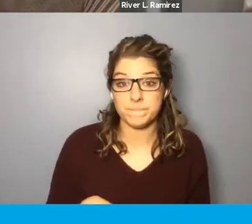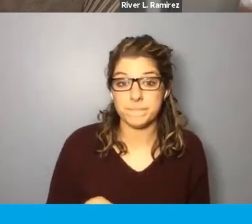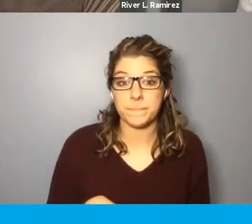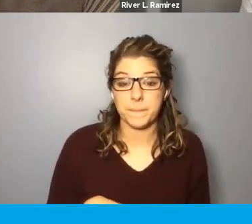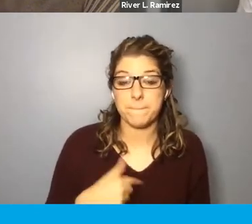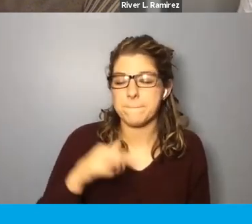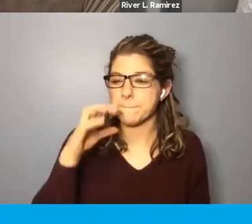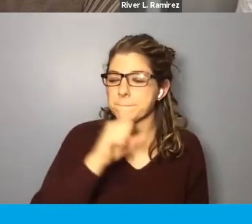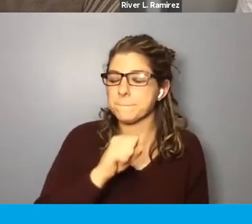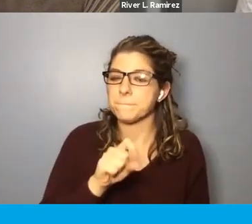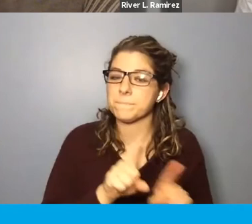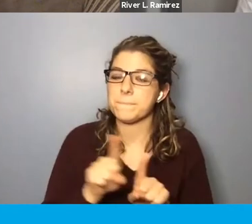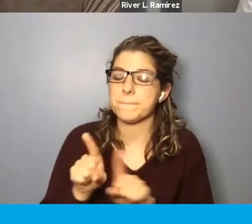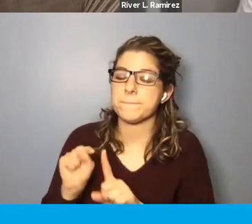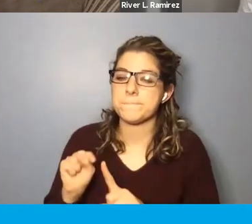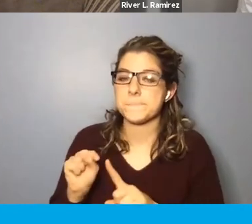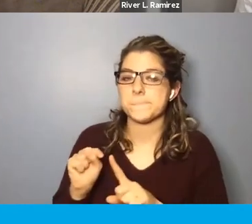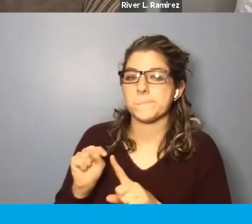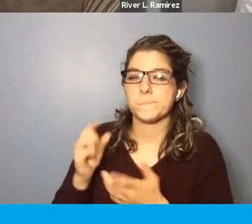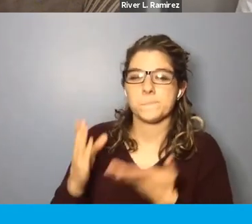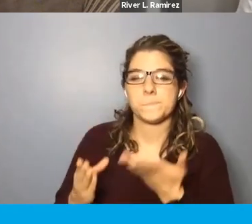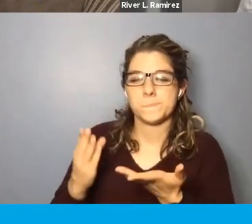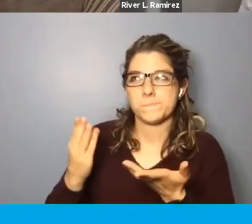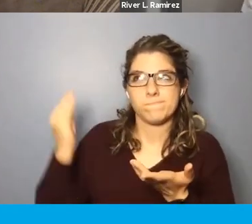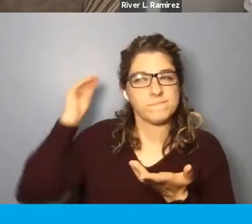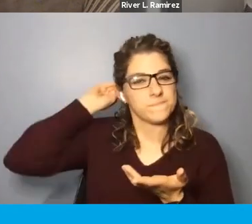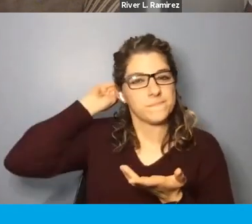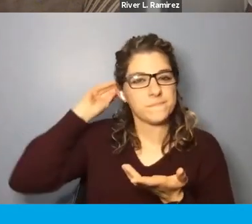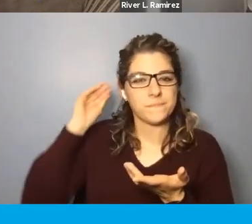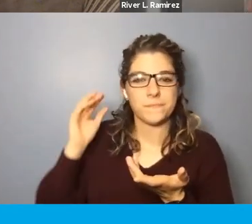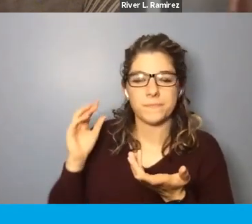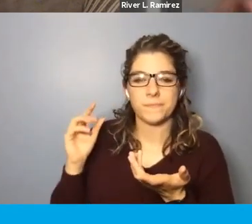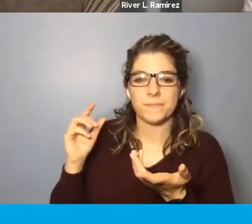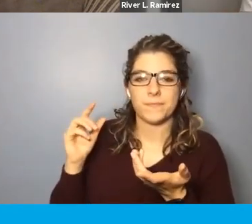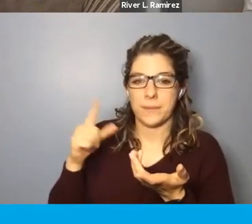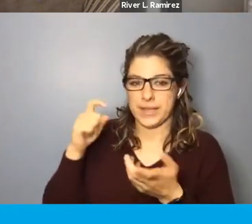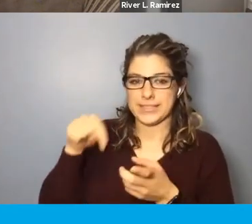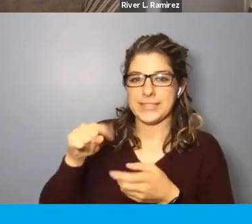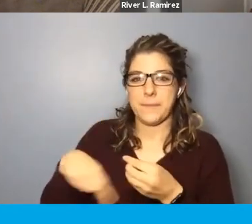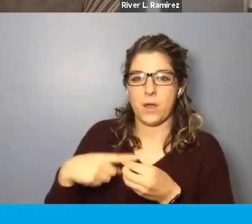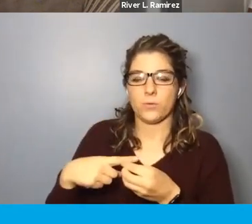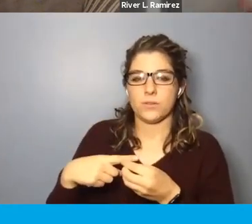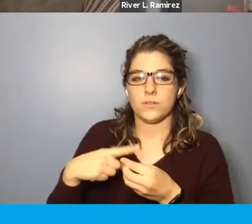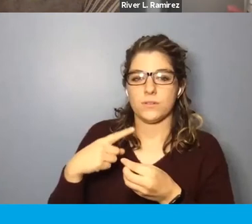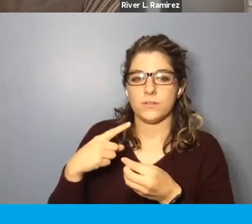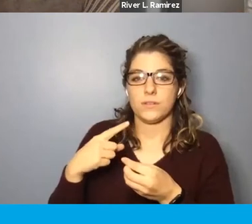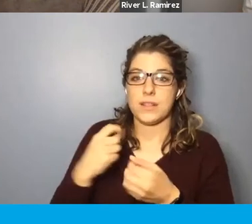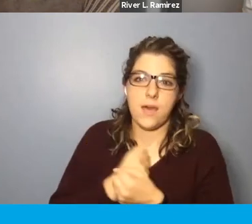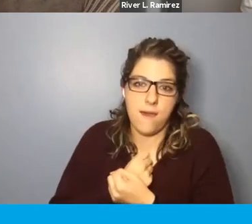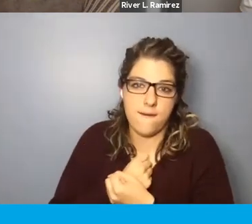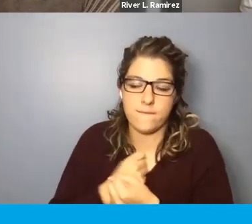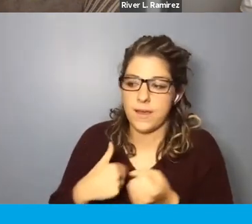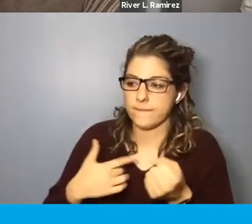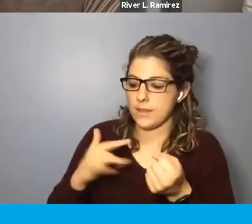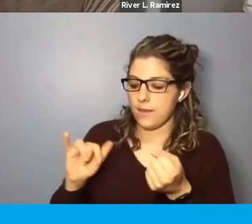I guess also I think maybe subconsciously having been in, because this is about like love, I feel